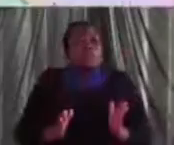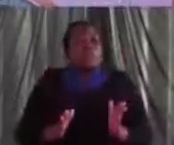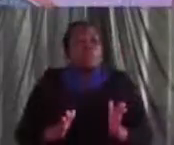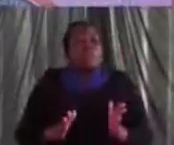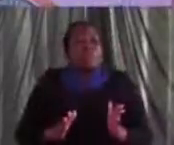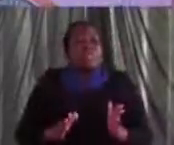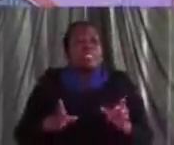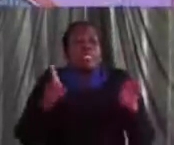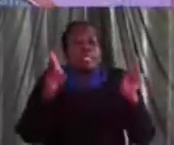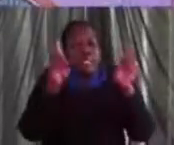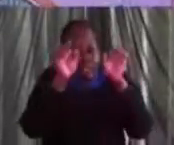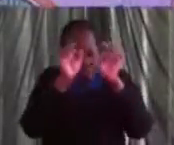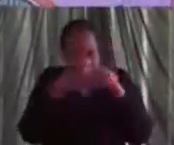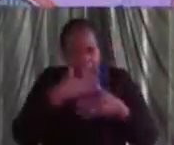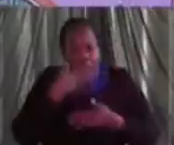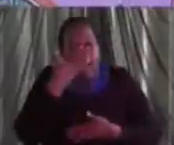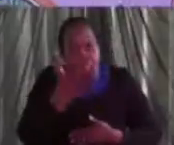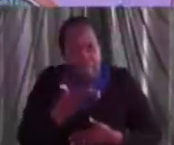in the judiciary.